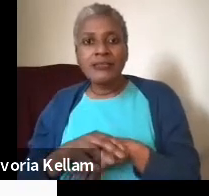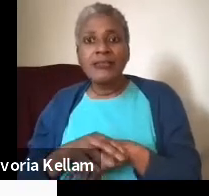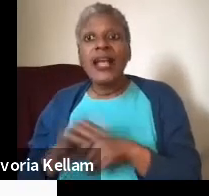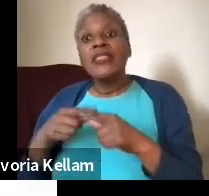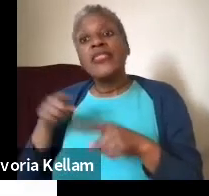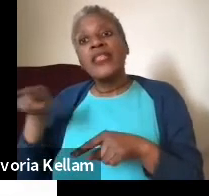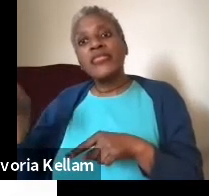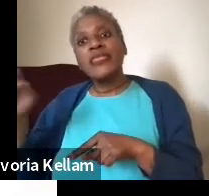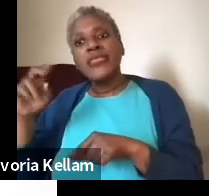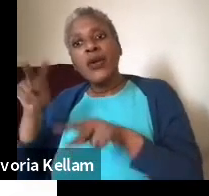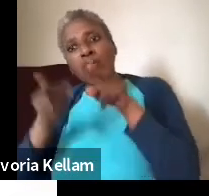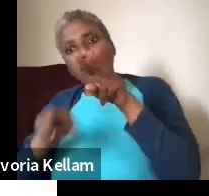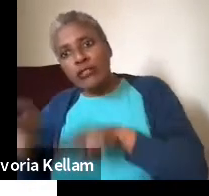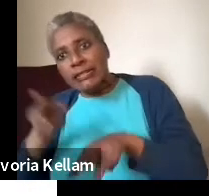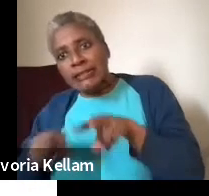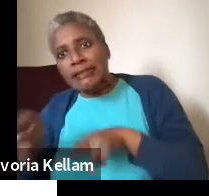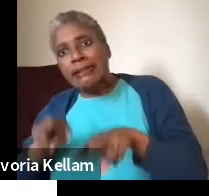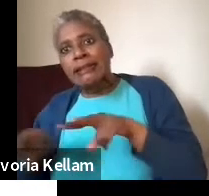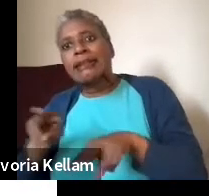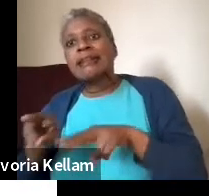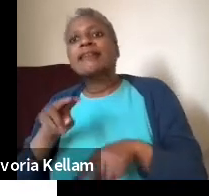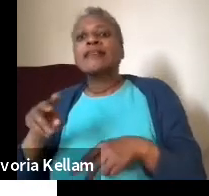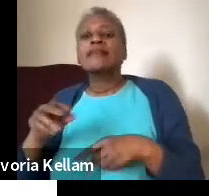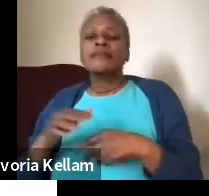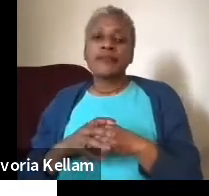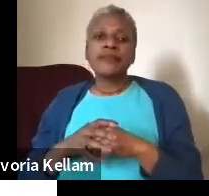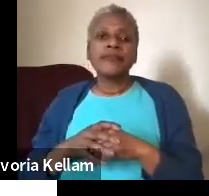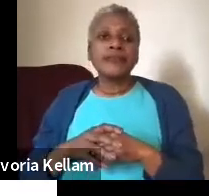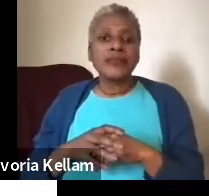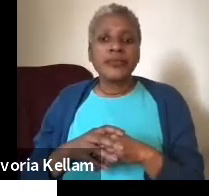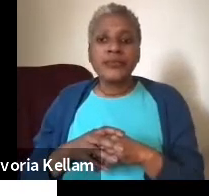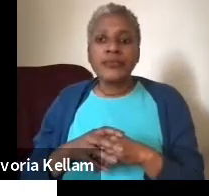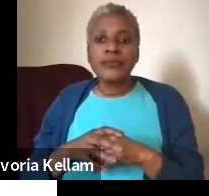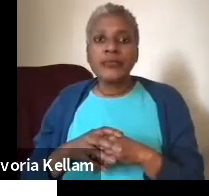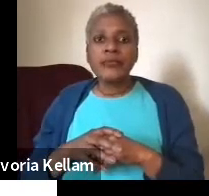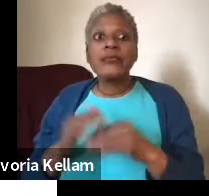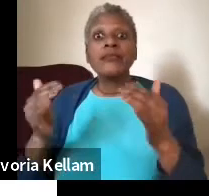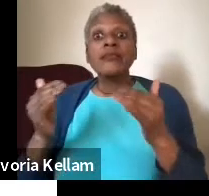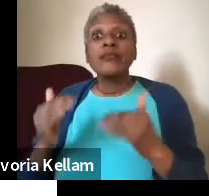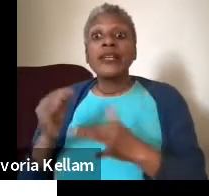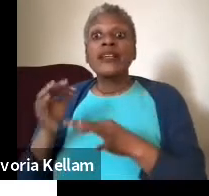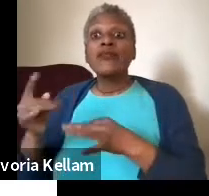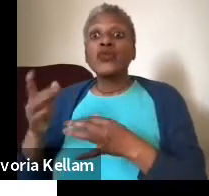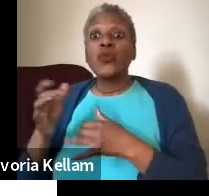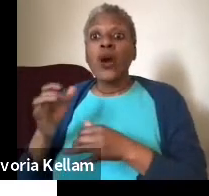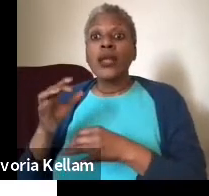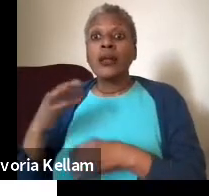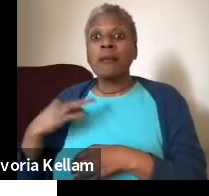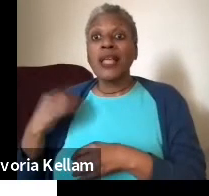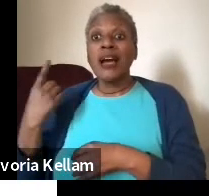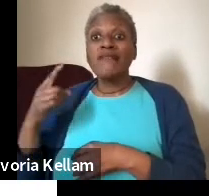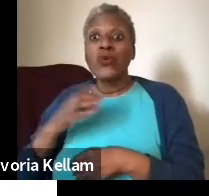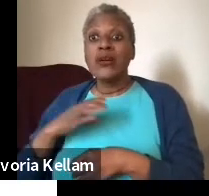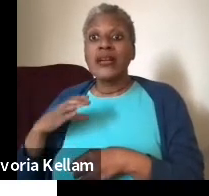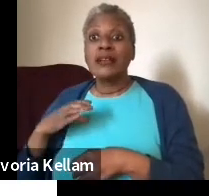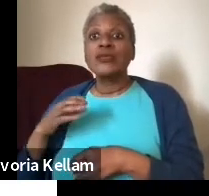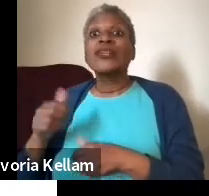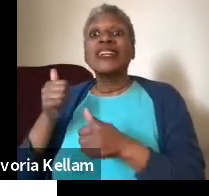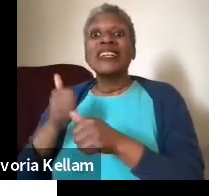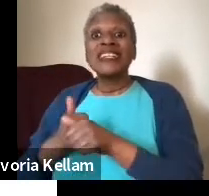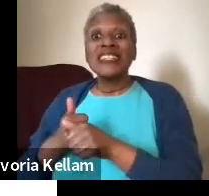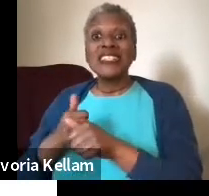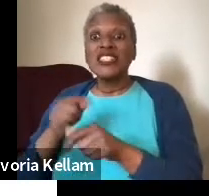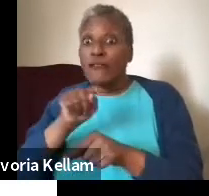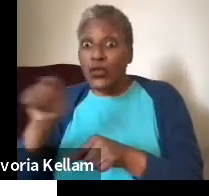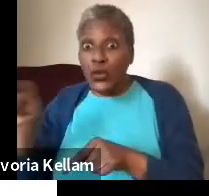So I'm just going to review some really important information about applying to a council. Each parent needs their own New